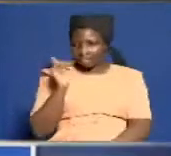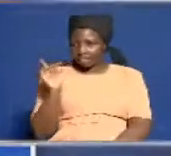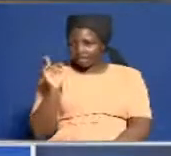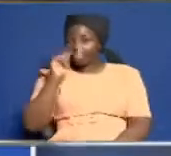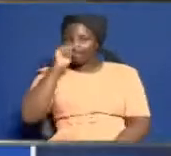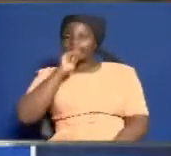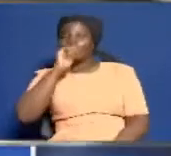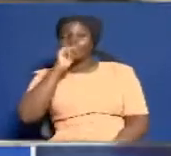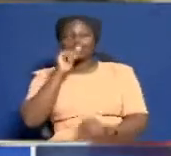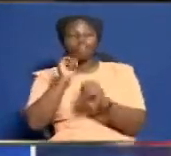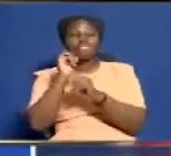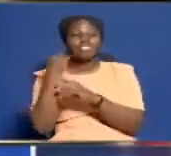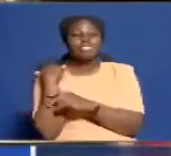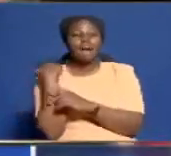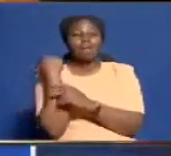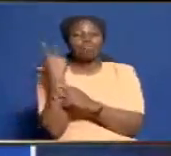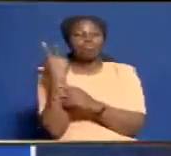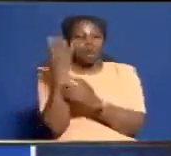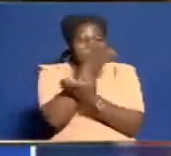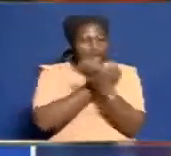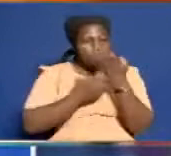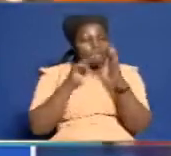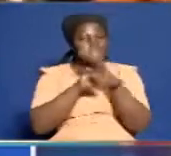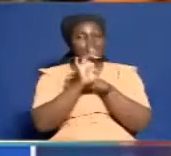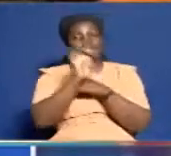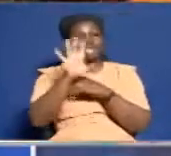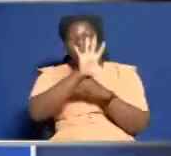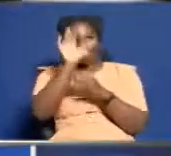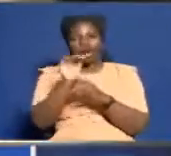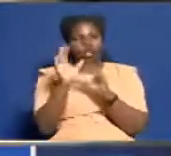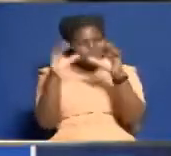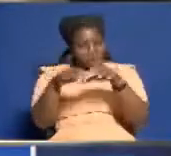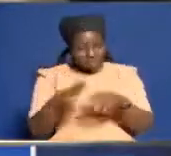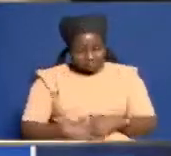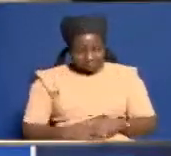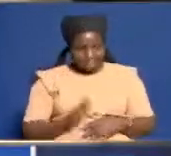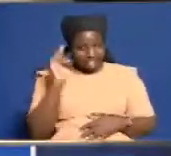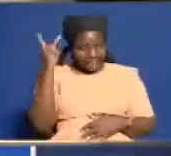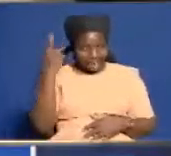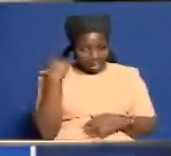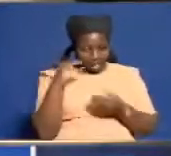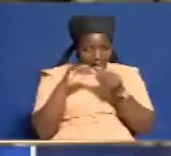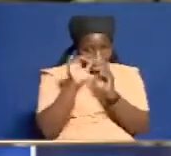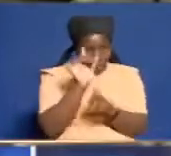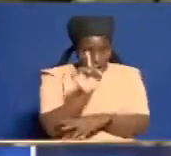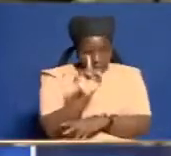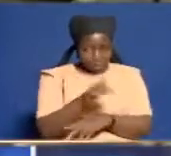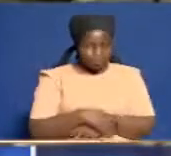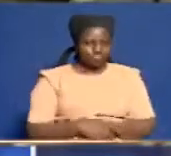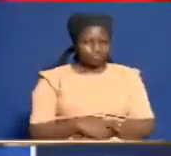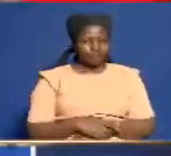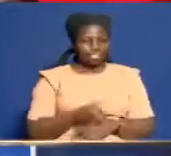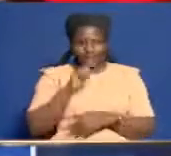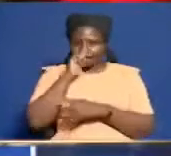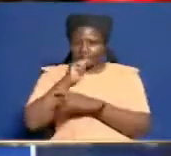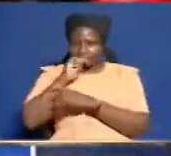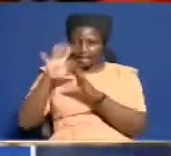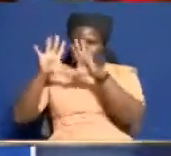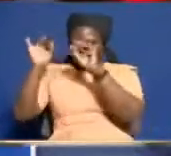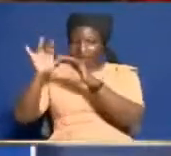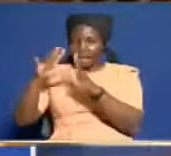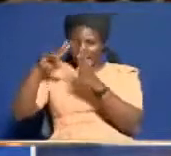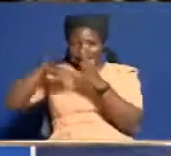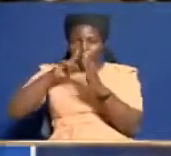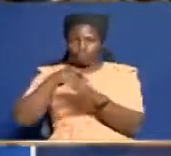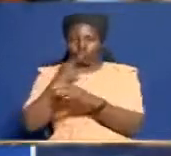Tanzania, which is the second largest economy in East African Community after Kenya, had its budget read by the new Minister of